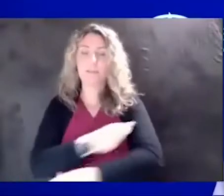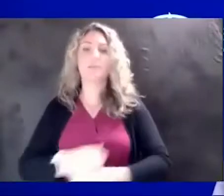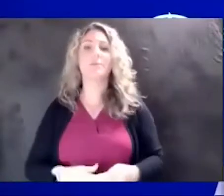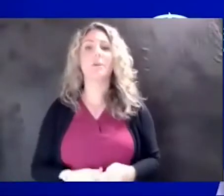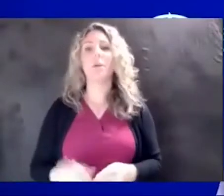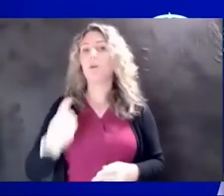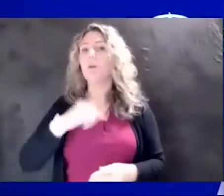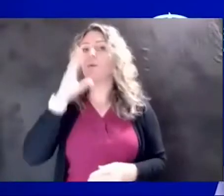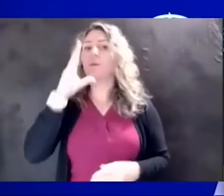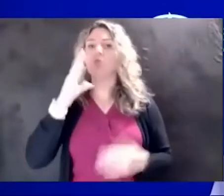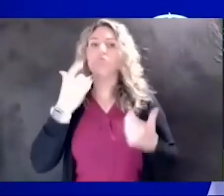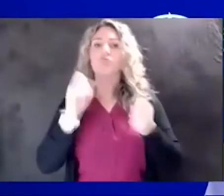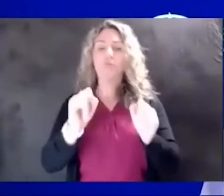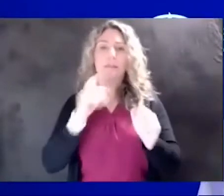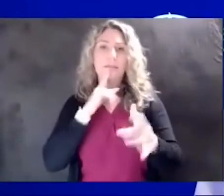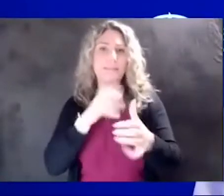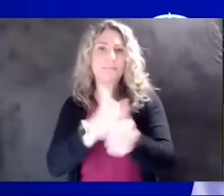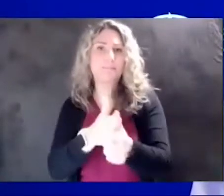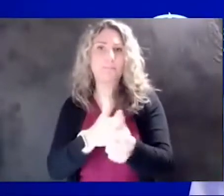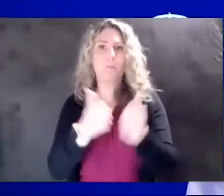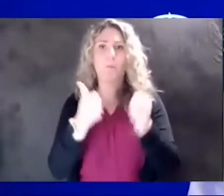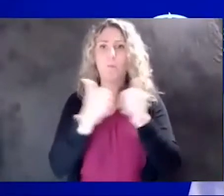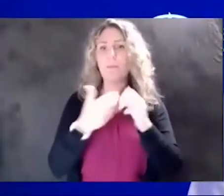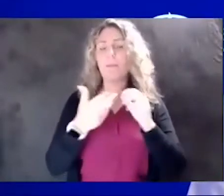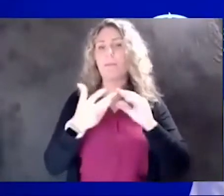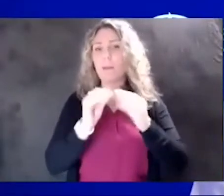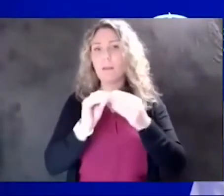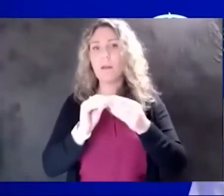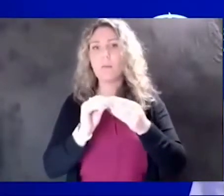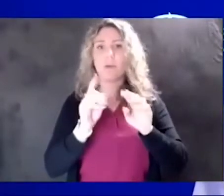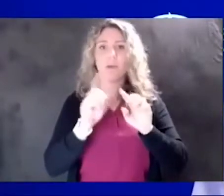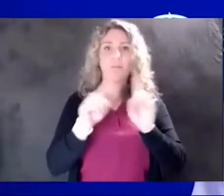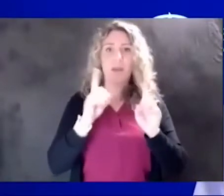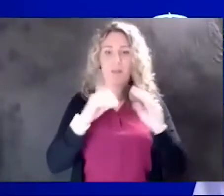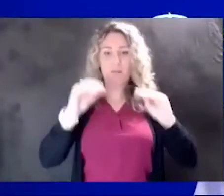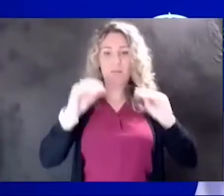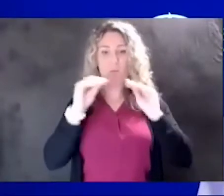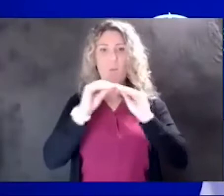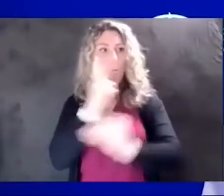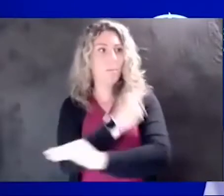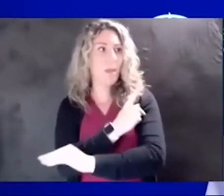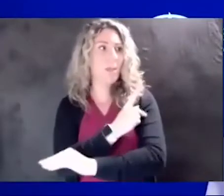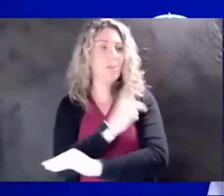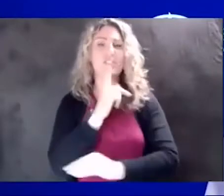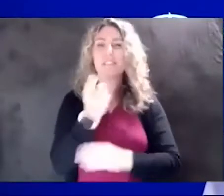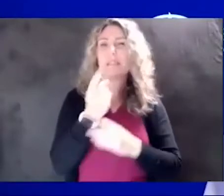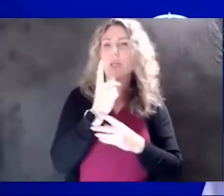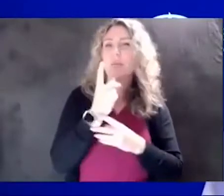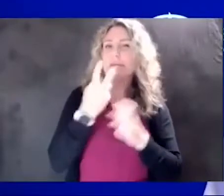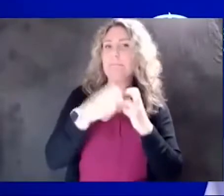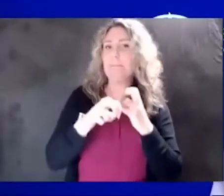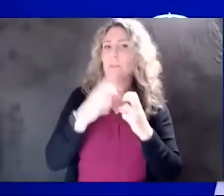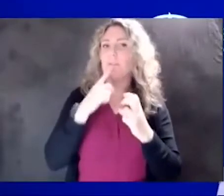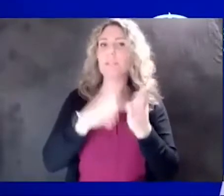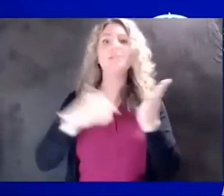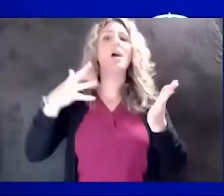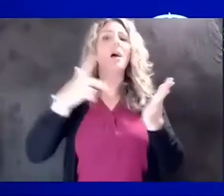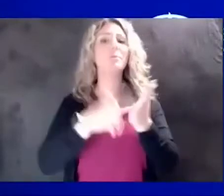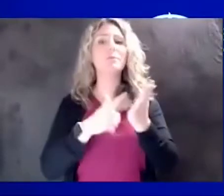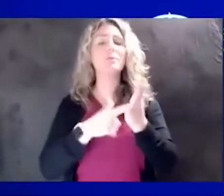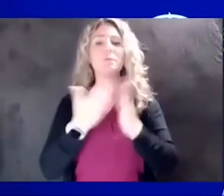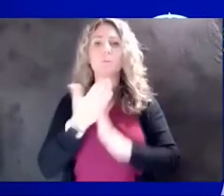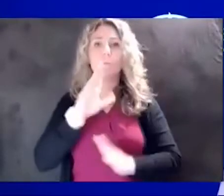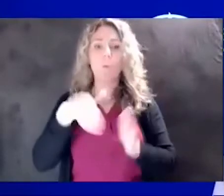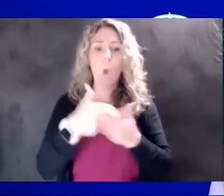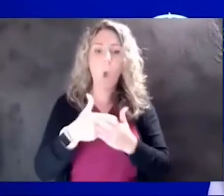continue to keep up with those numbers. It's just as we get more and more patients, it's a little bit difficult sometimes to go through all of the charts looking